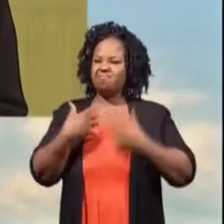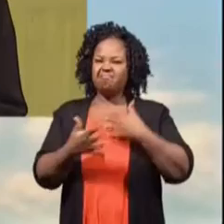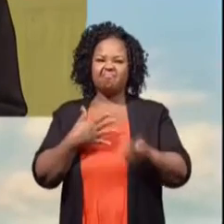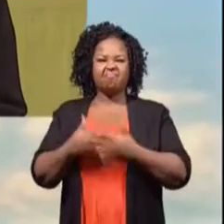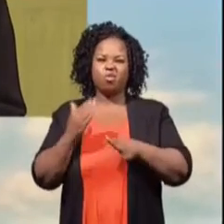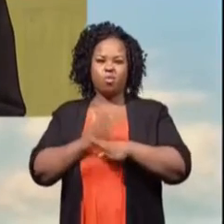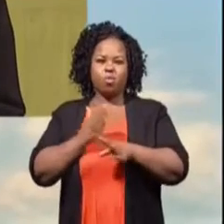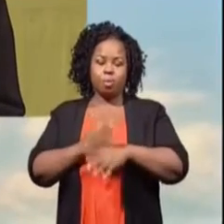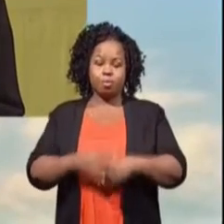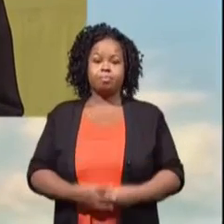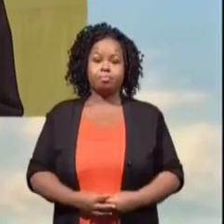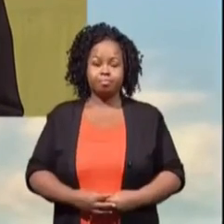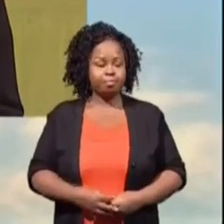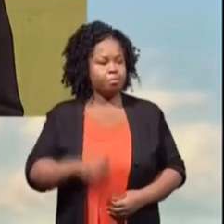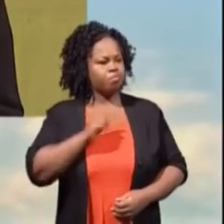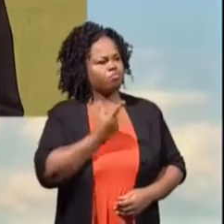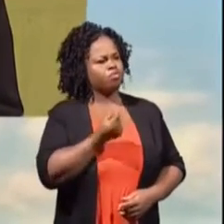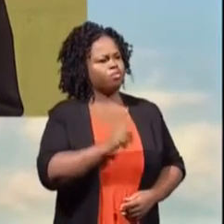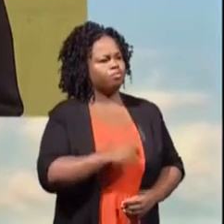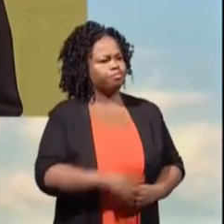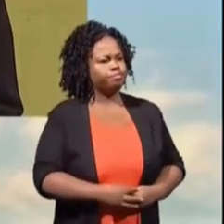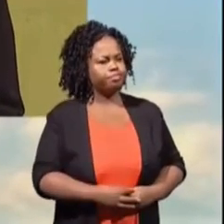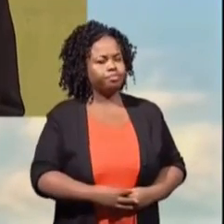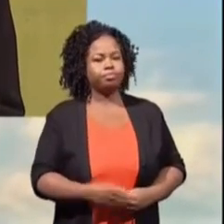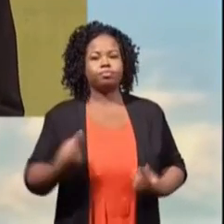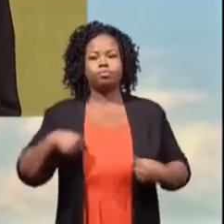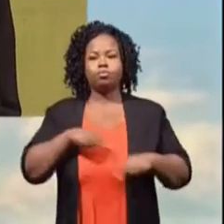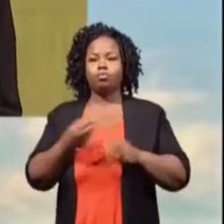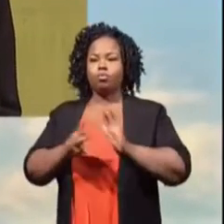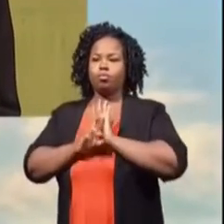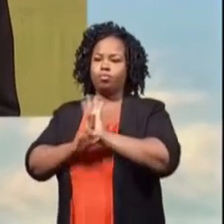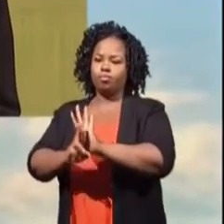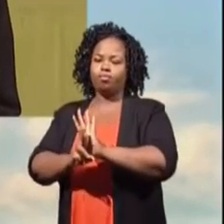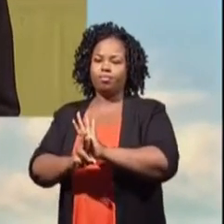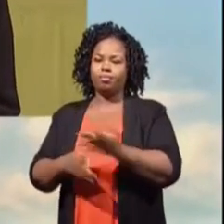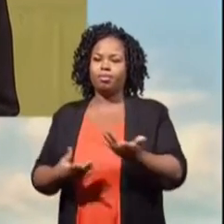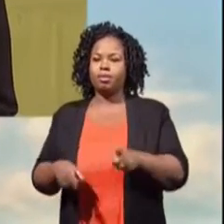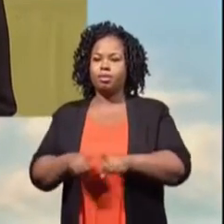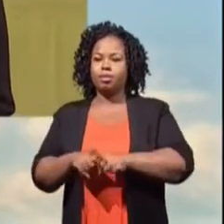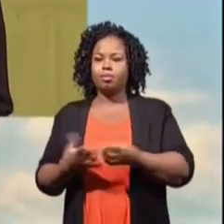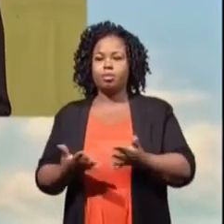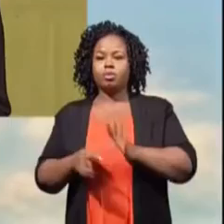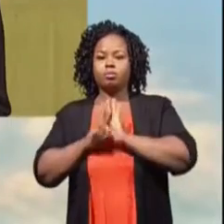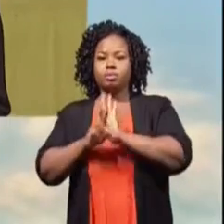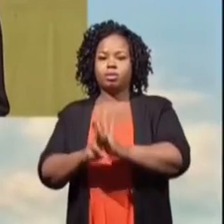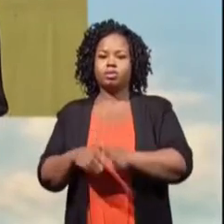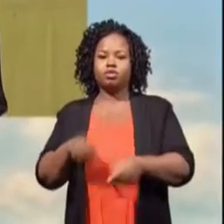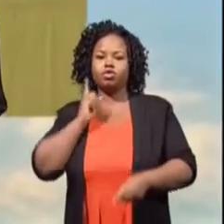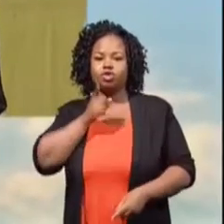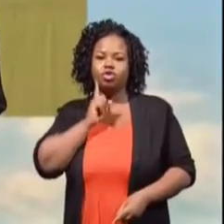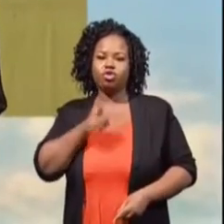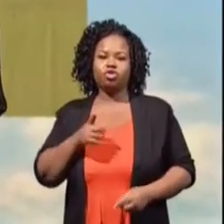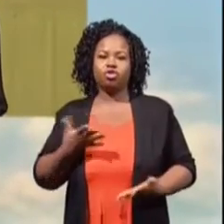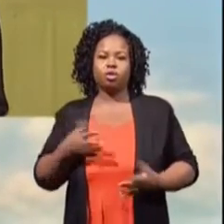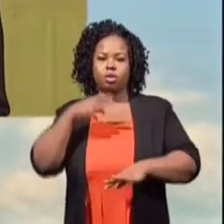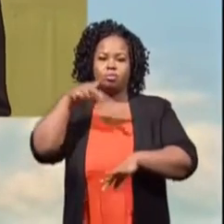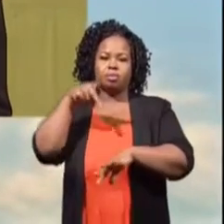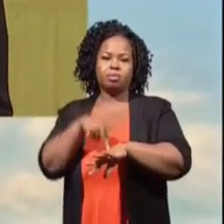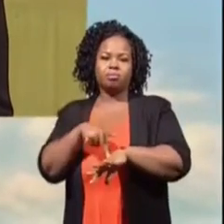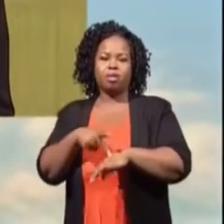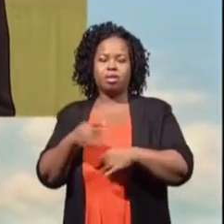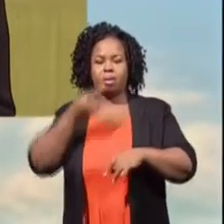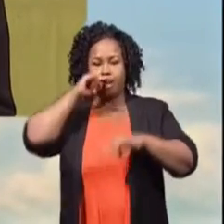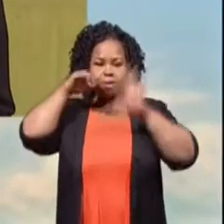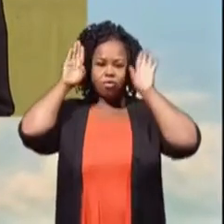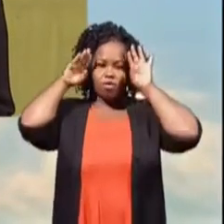employment relation. Okay. Leta ing. Si representa kusho ukuthi simele abo mistress nabo principal ema